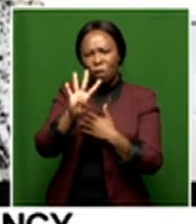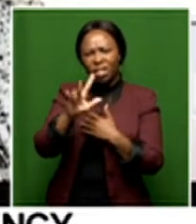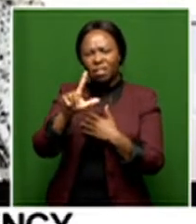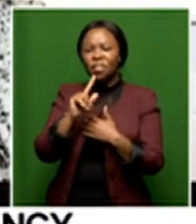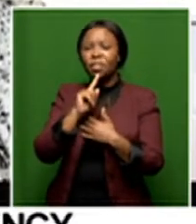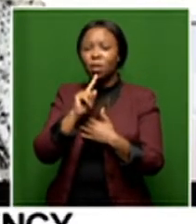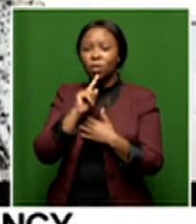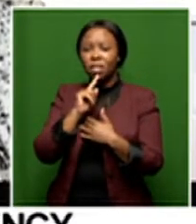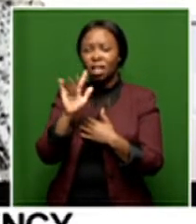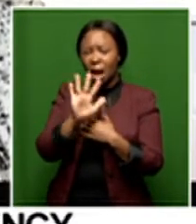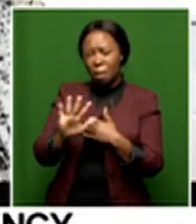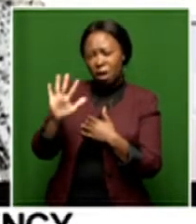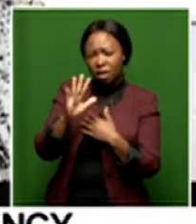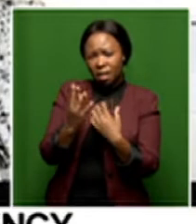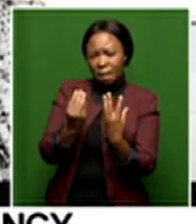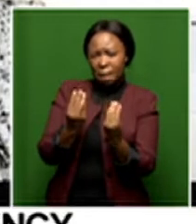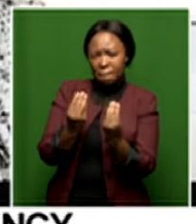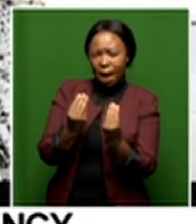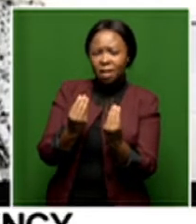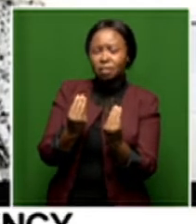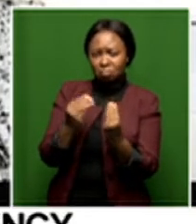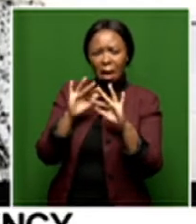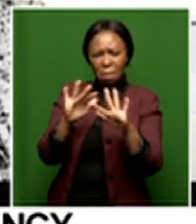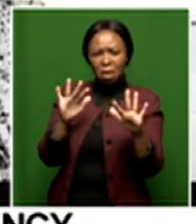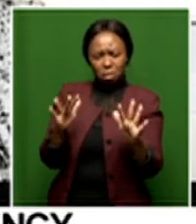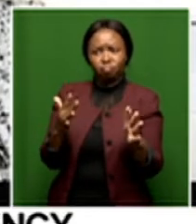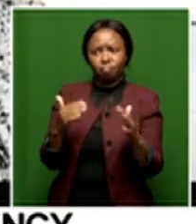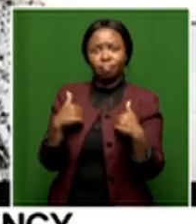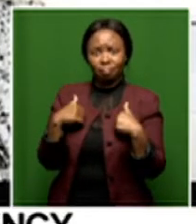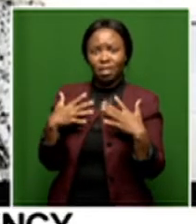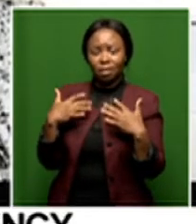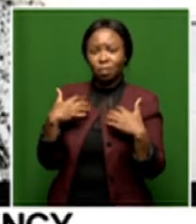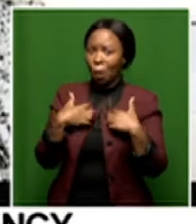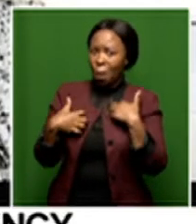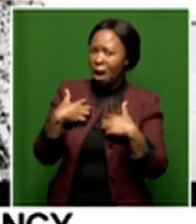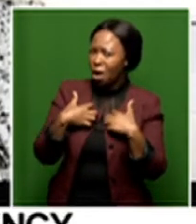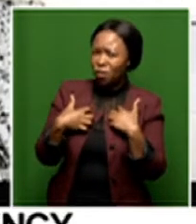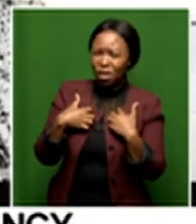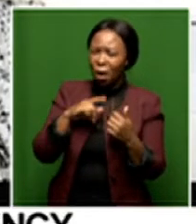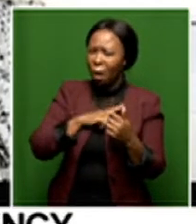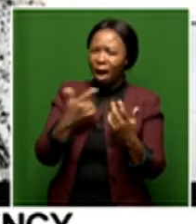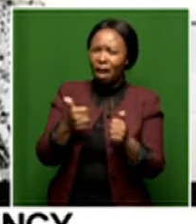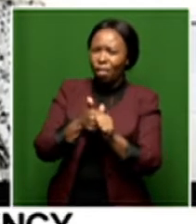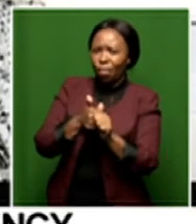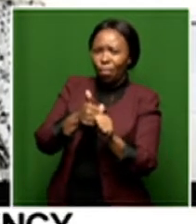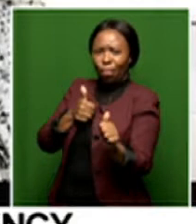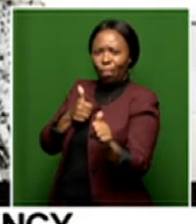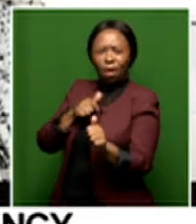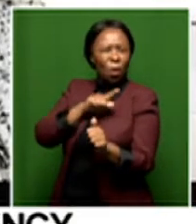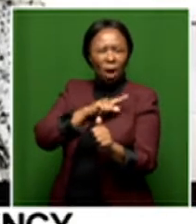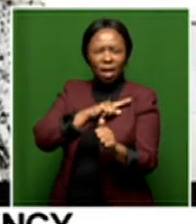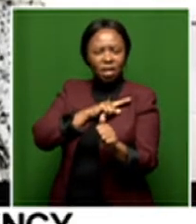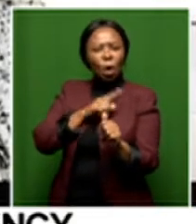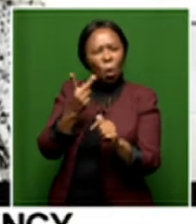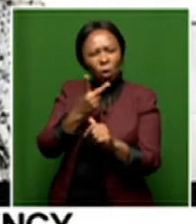are the approximate numbers. People are beginning to worry a little bit, and why are we falling behind, even with